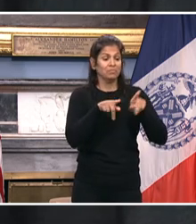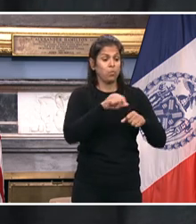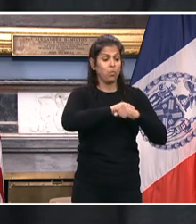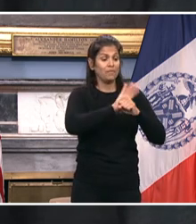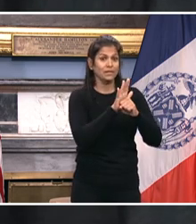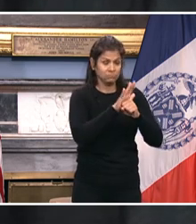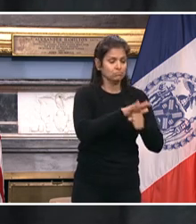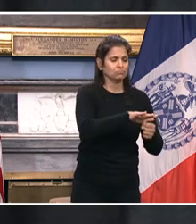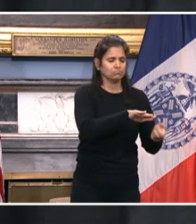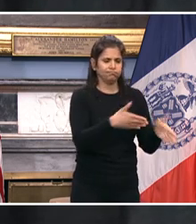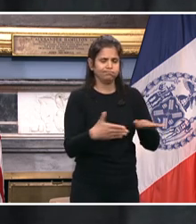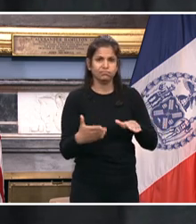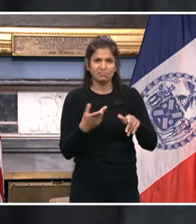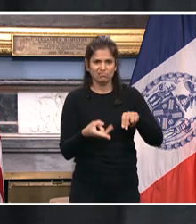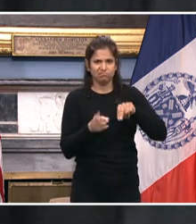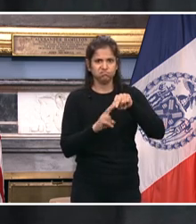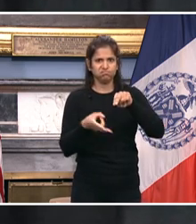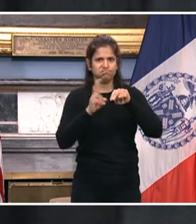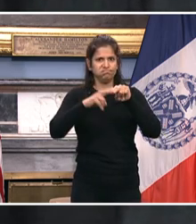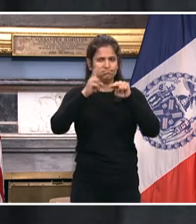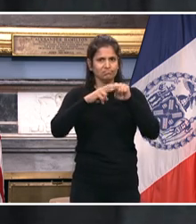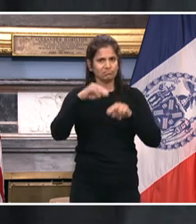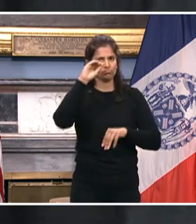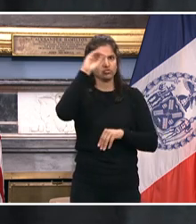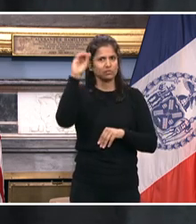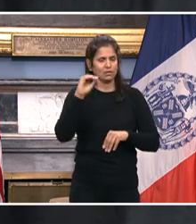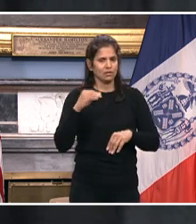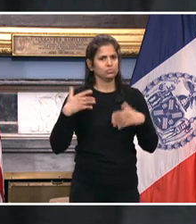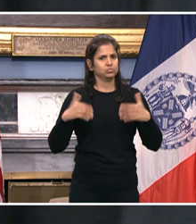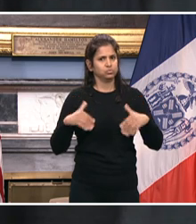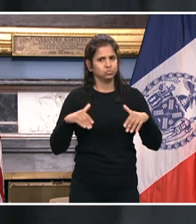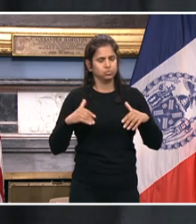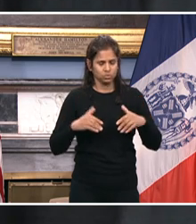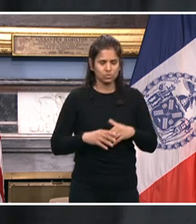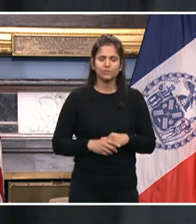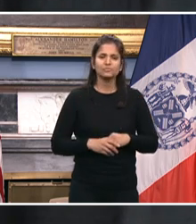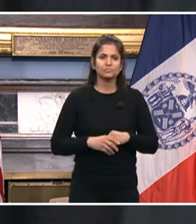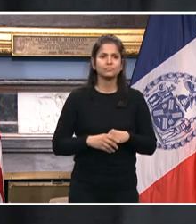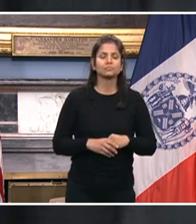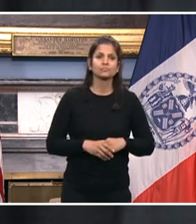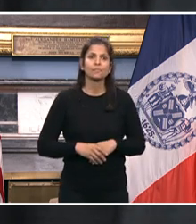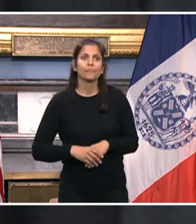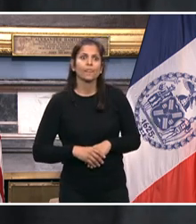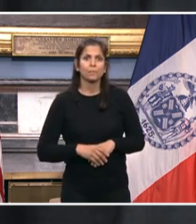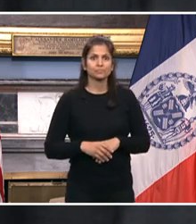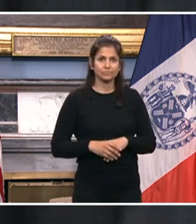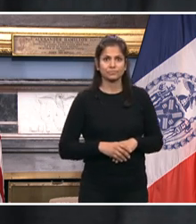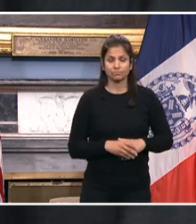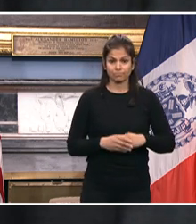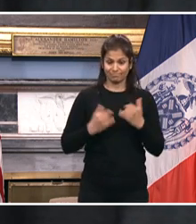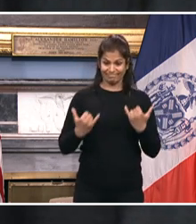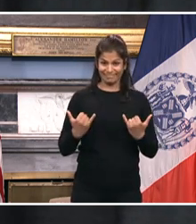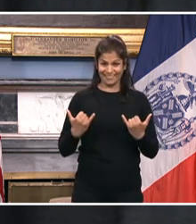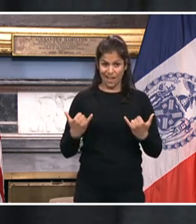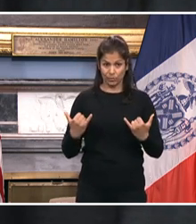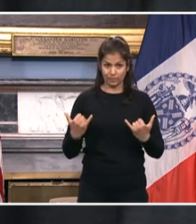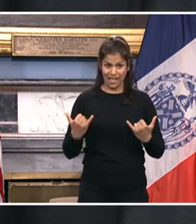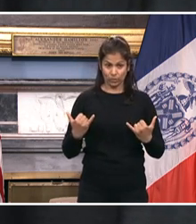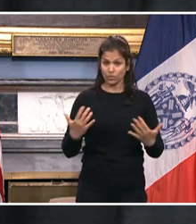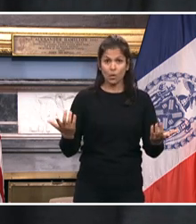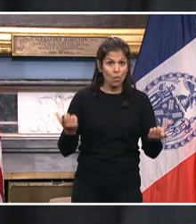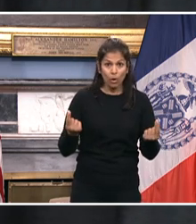we've seen this throughout our history, but it's being made deeper by the fact that more people are passing away because of this